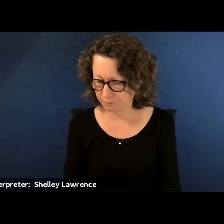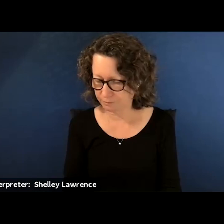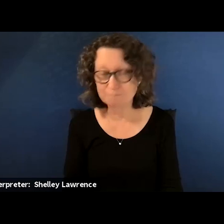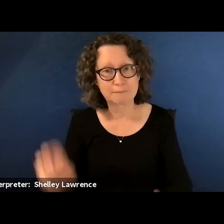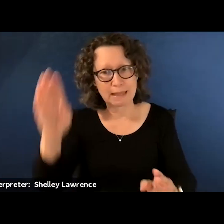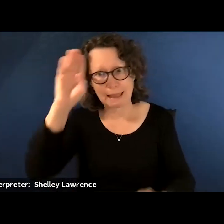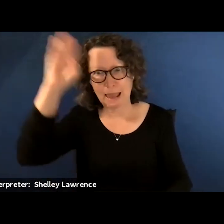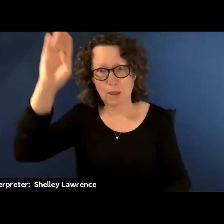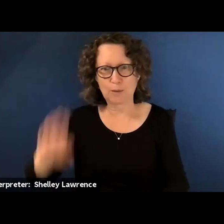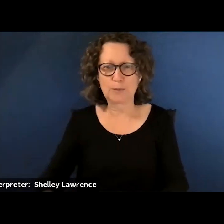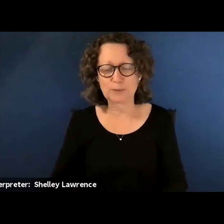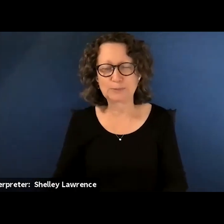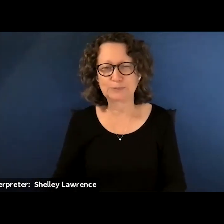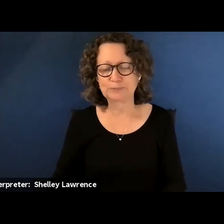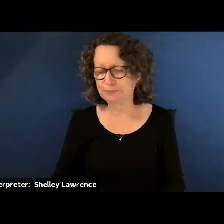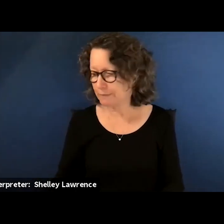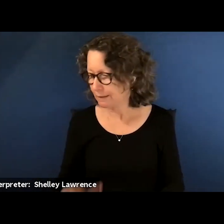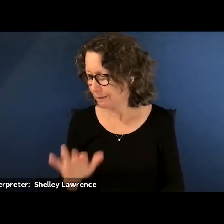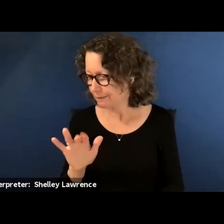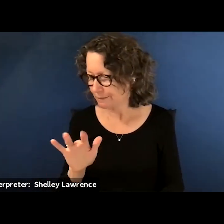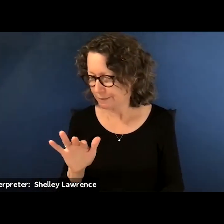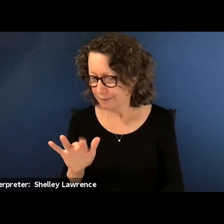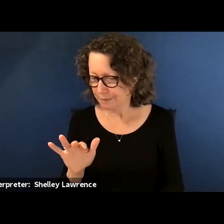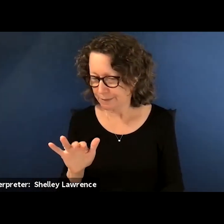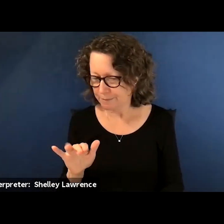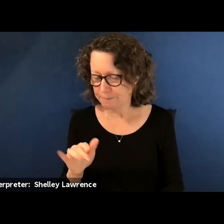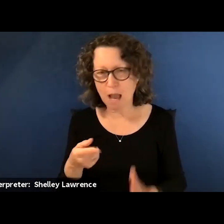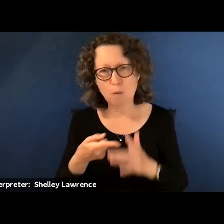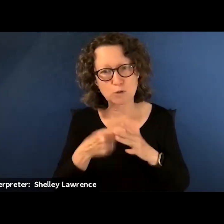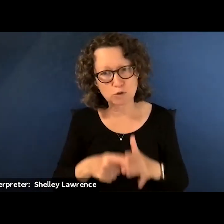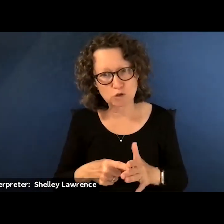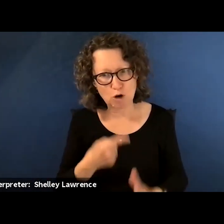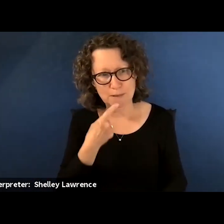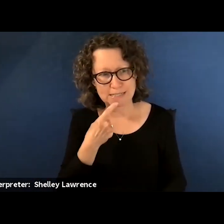Hello. I just want to start by saying